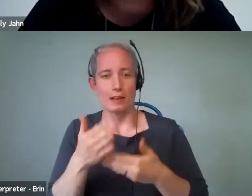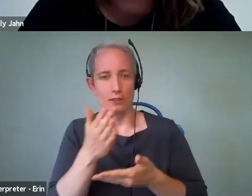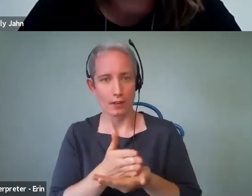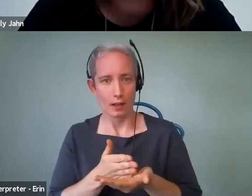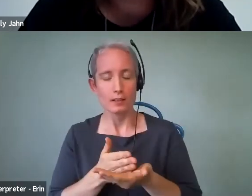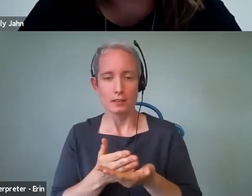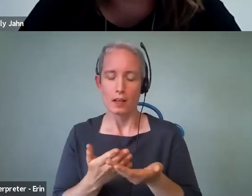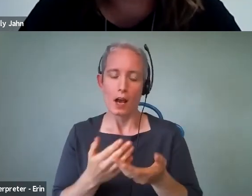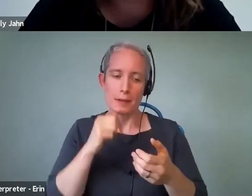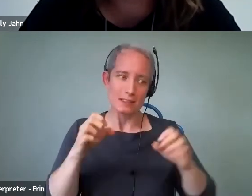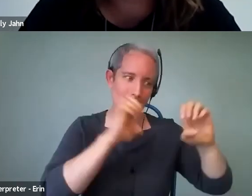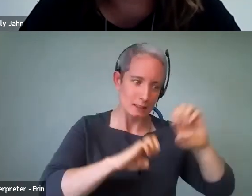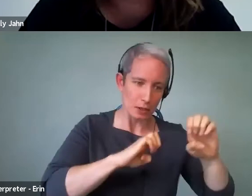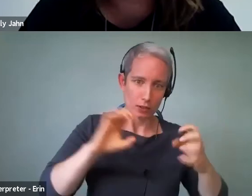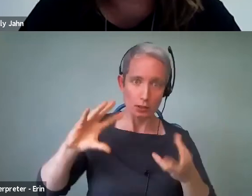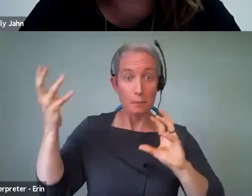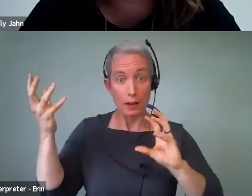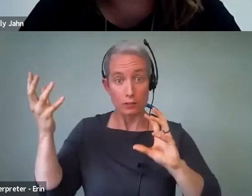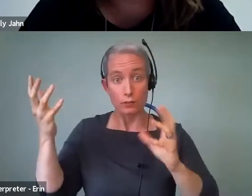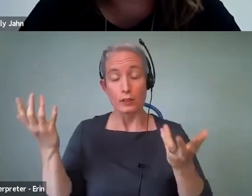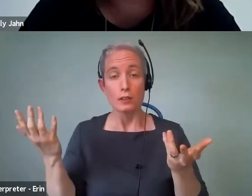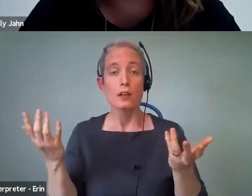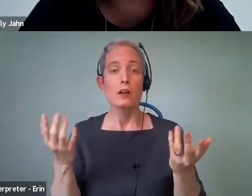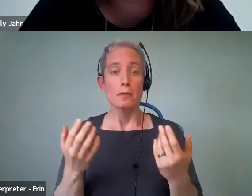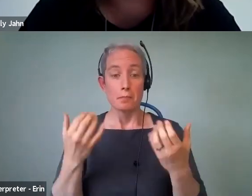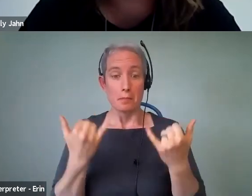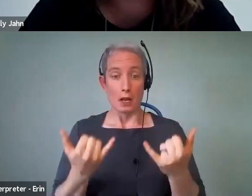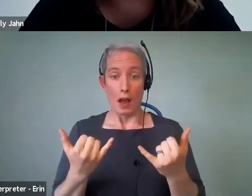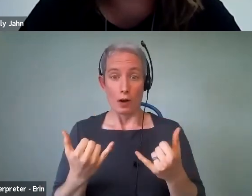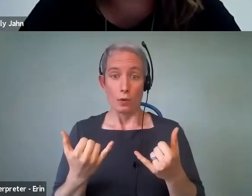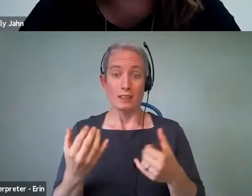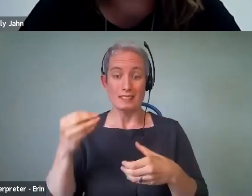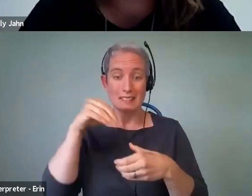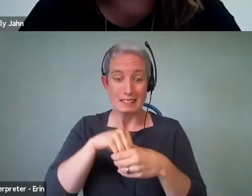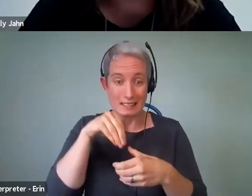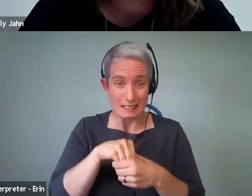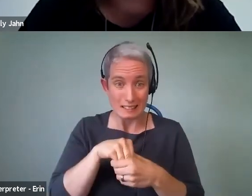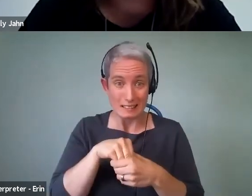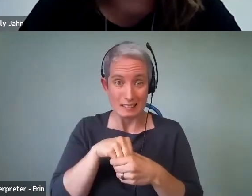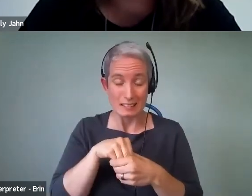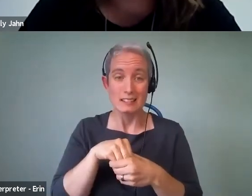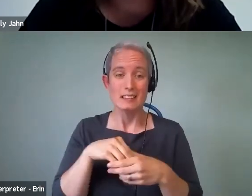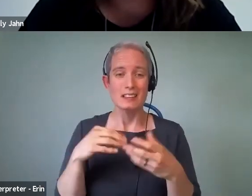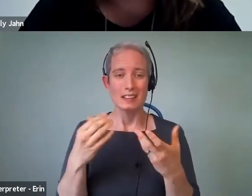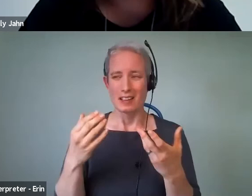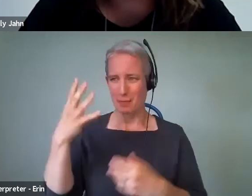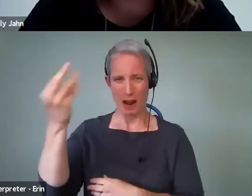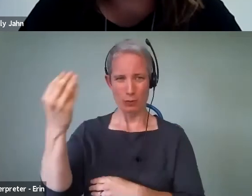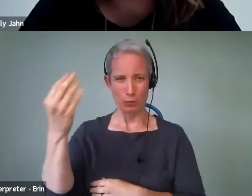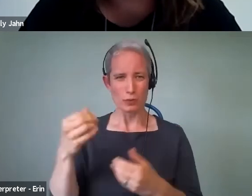But this is the next wave of it. Now we got to go indoors. So how are we going to continue to use the outdoors